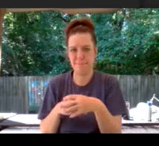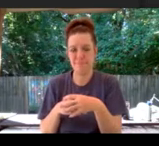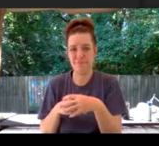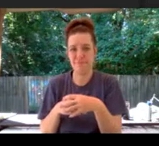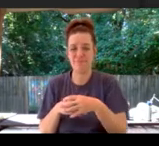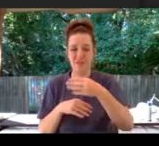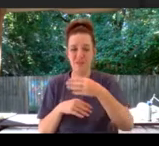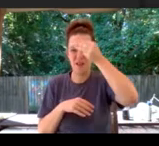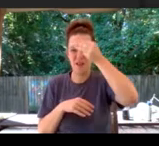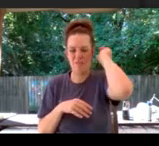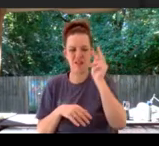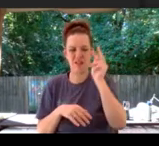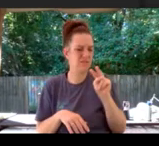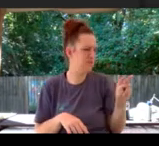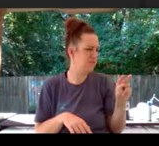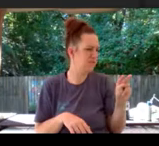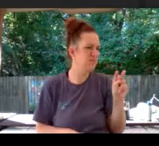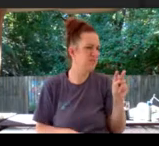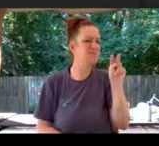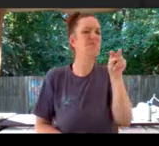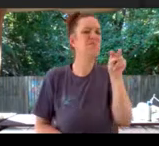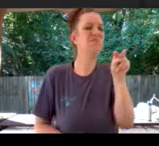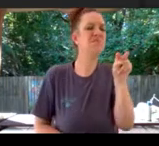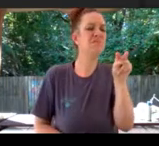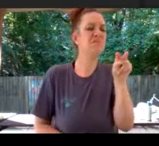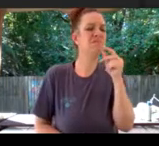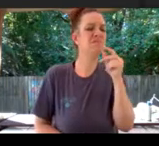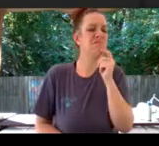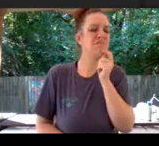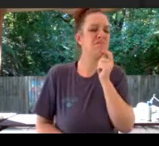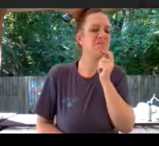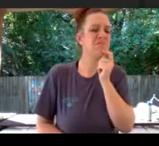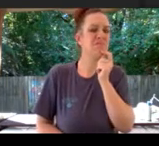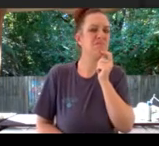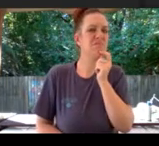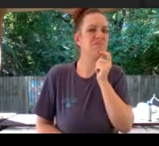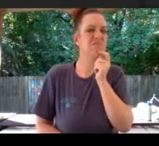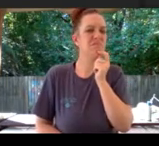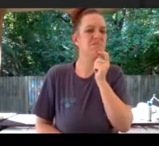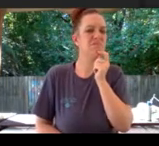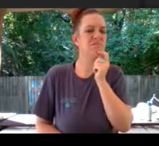Miles looked over Niles' shoulder, then at the furnace.